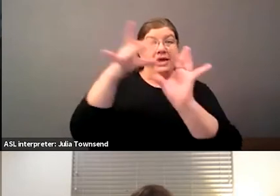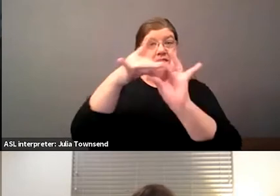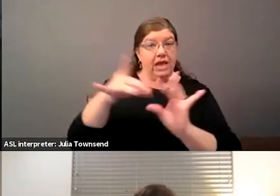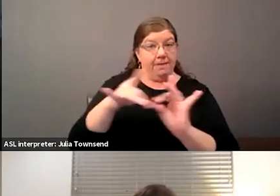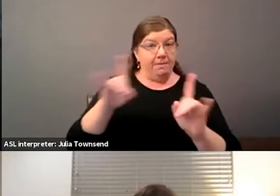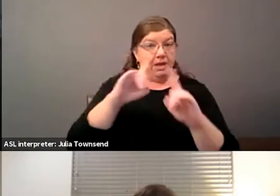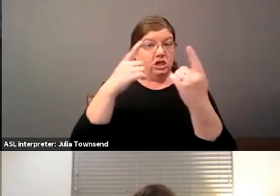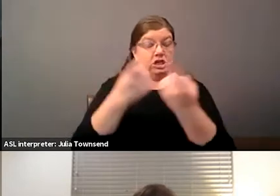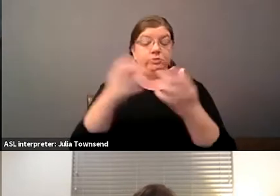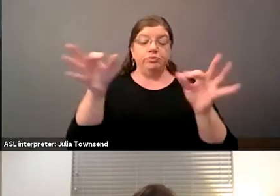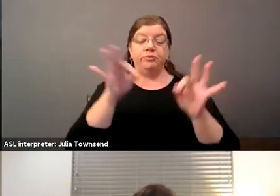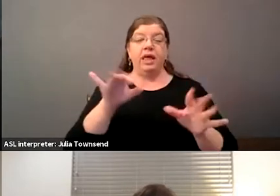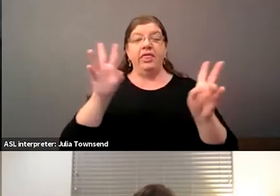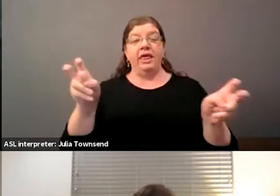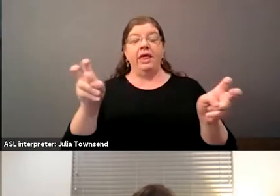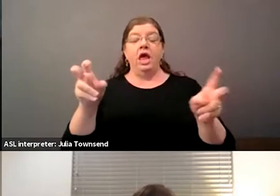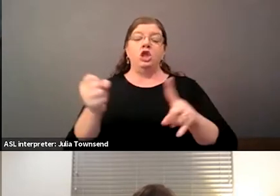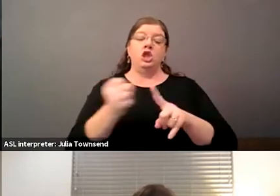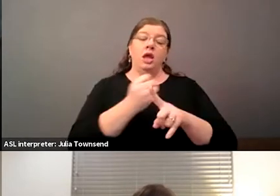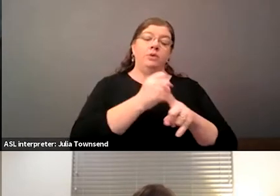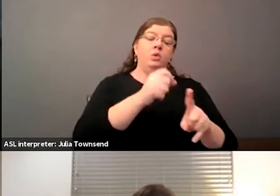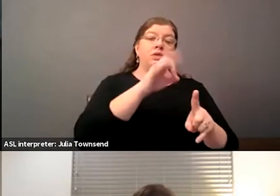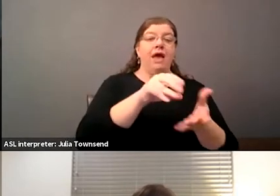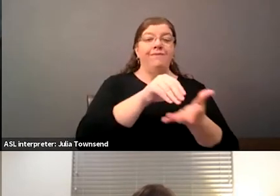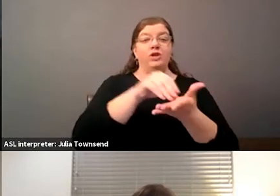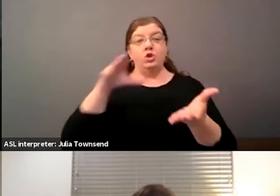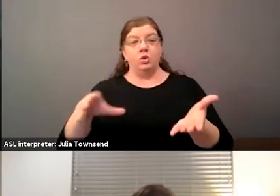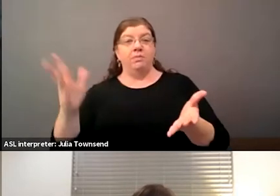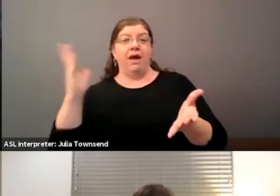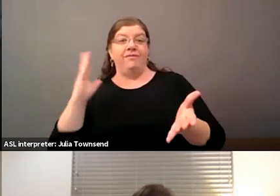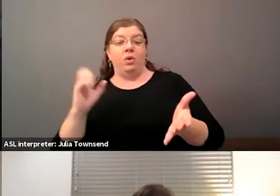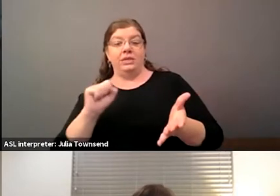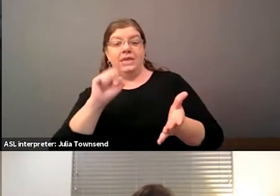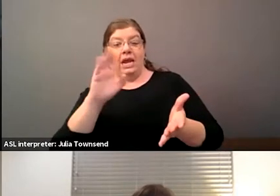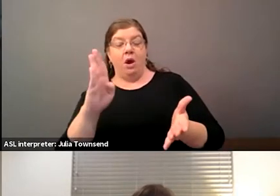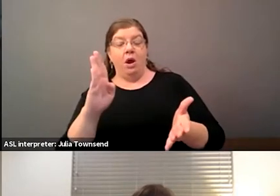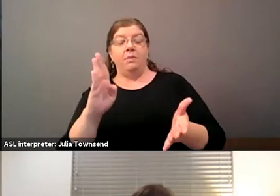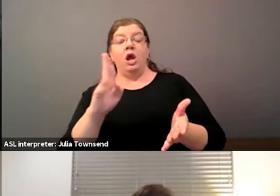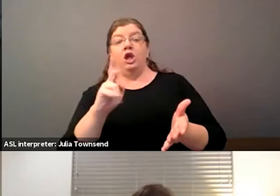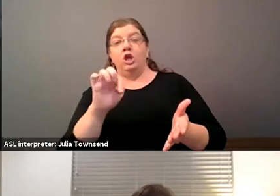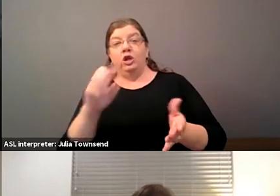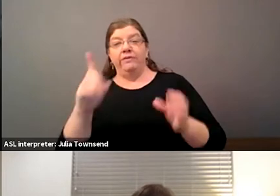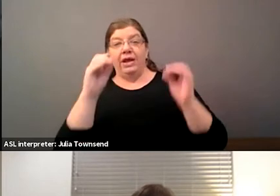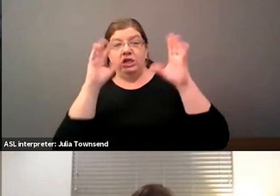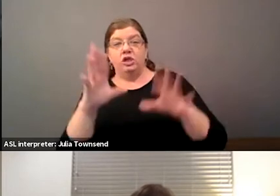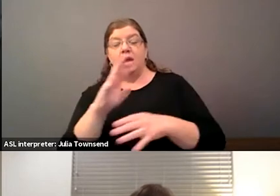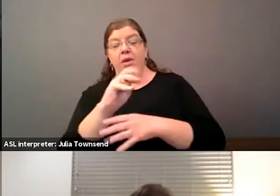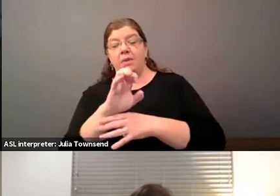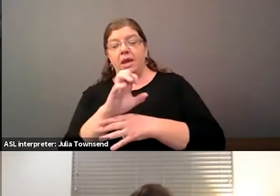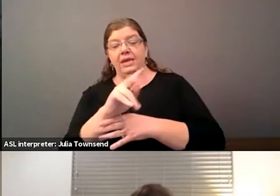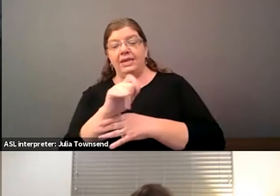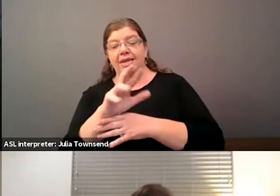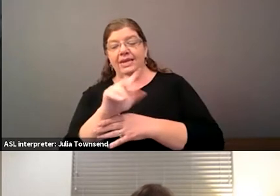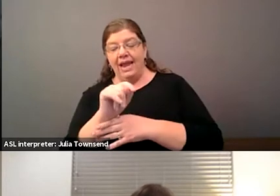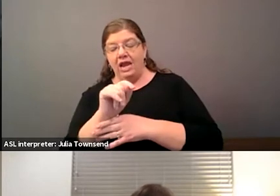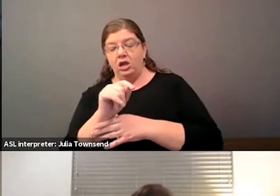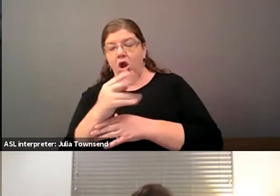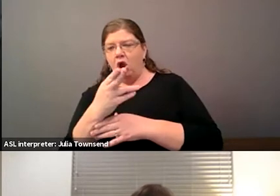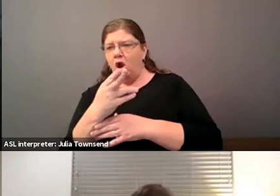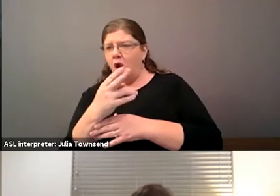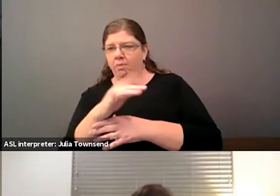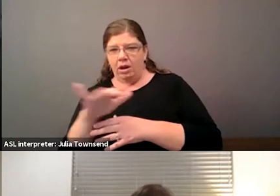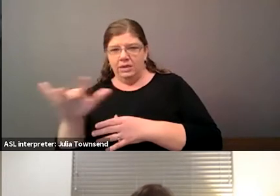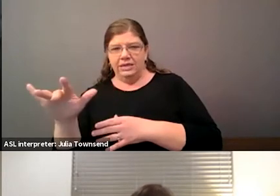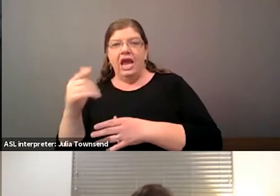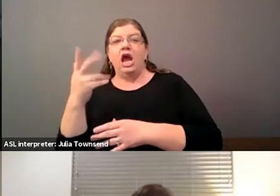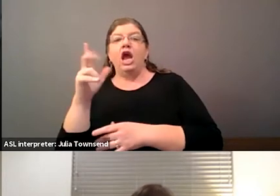the district that the abuse of the student by former santa barbara unified teacher matef harmachus in 2017 was